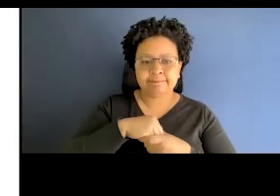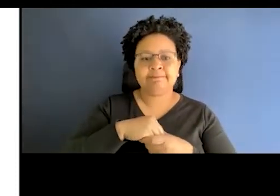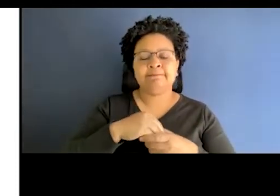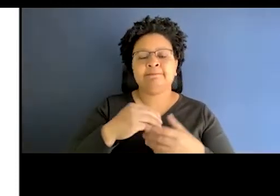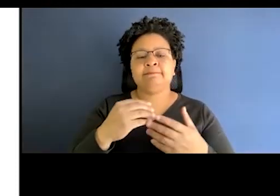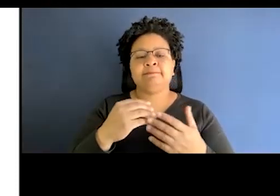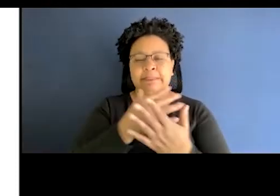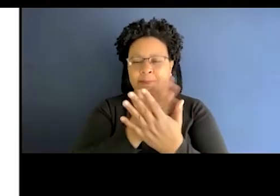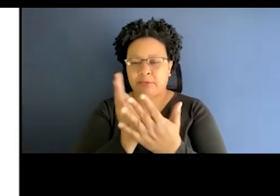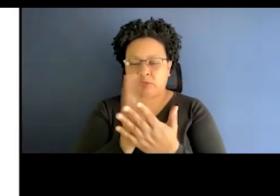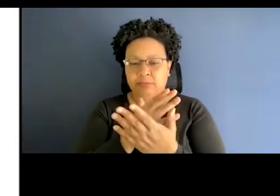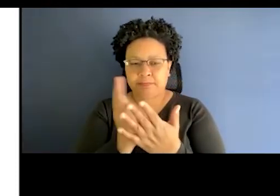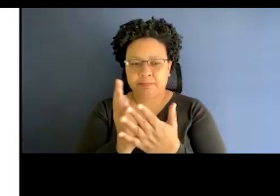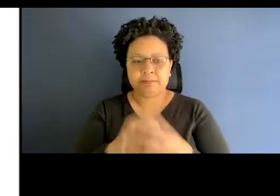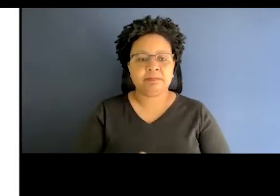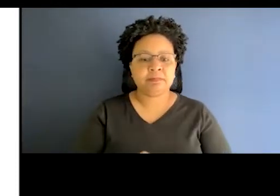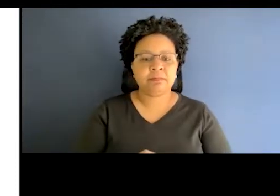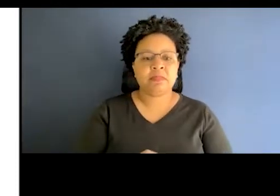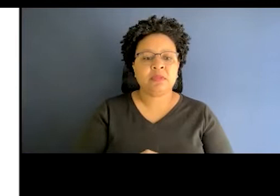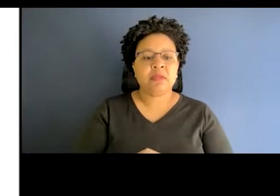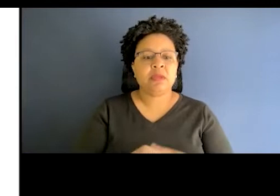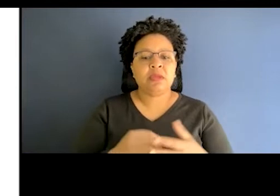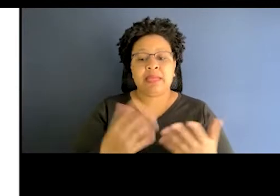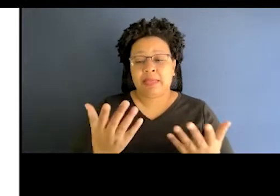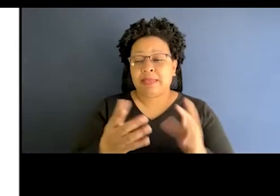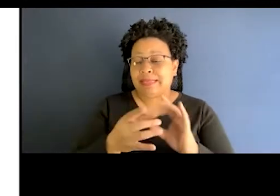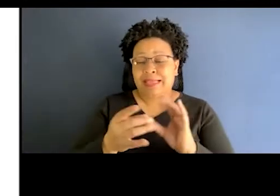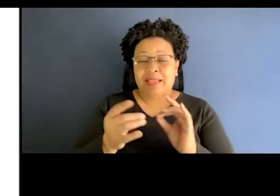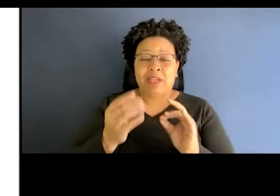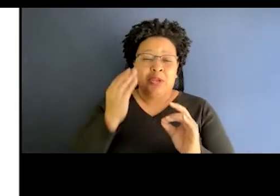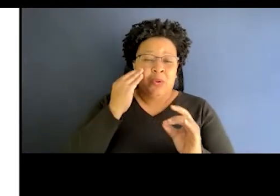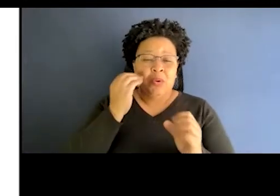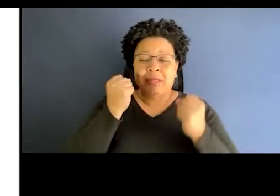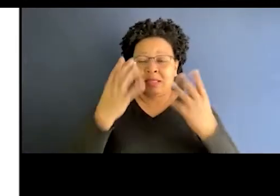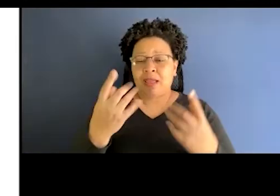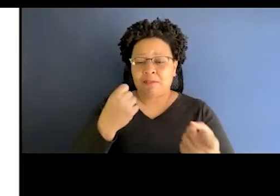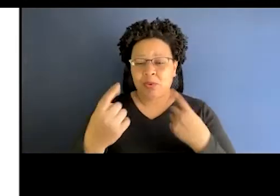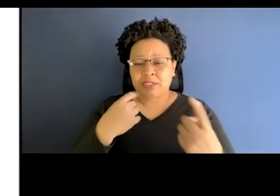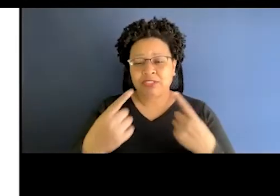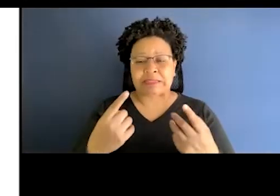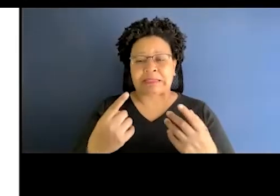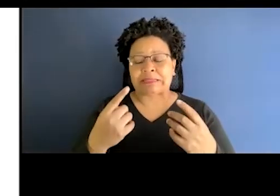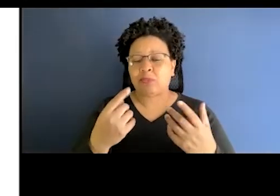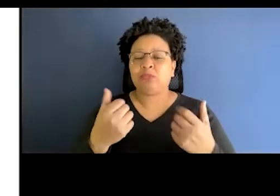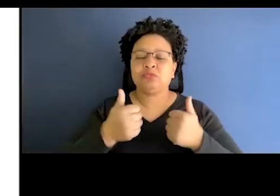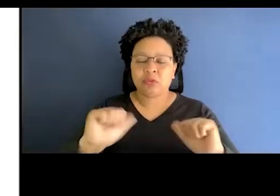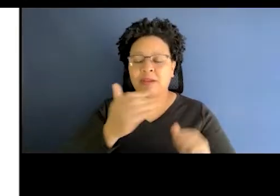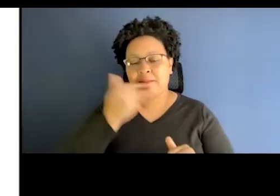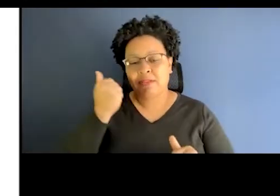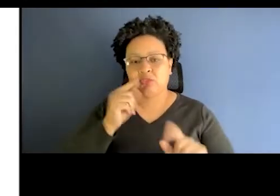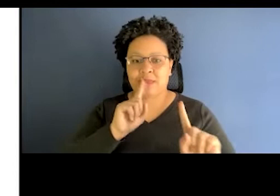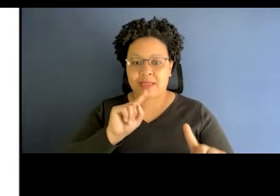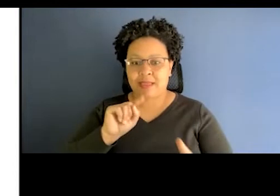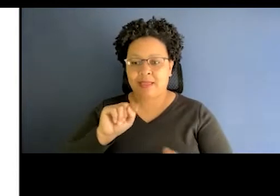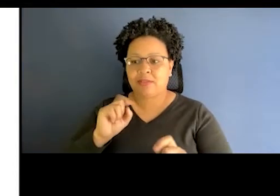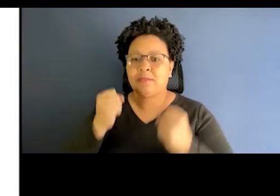just to let you know, like they said, we will not have time to answer all questions, but we will do our very best to answer as many questions